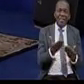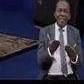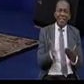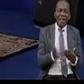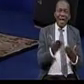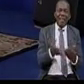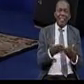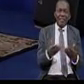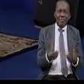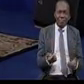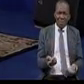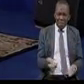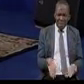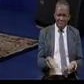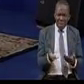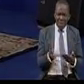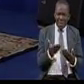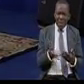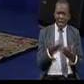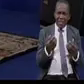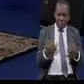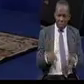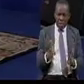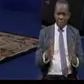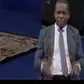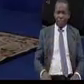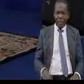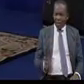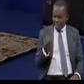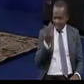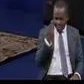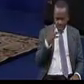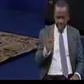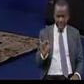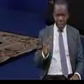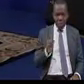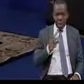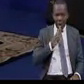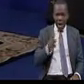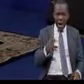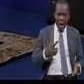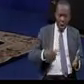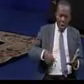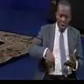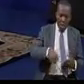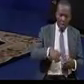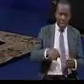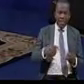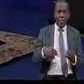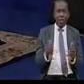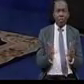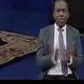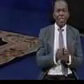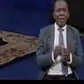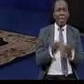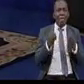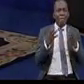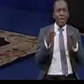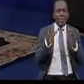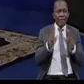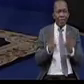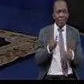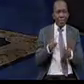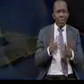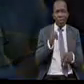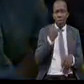we also are compassed about with so great a cloud of witnesses, let us lay aside